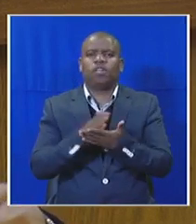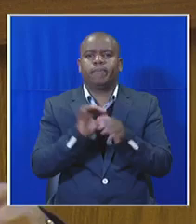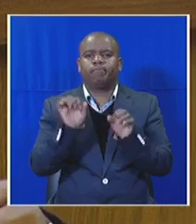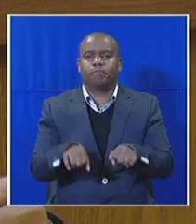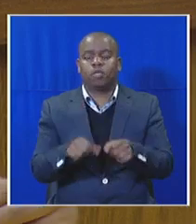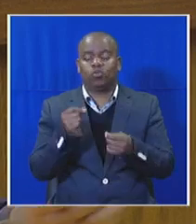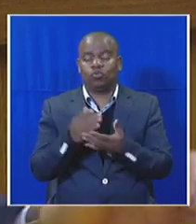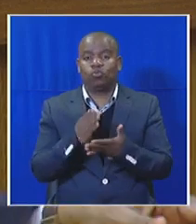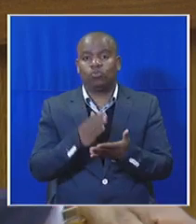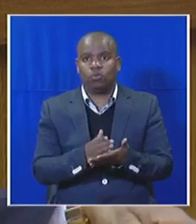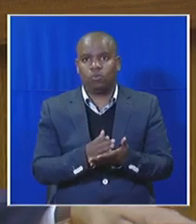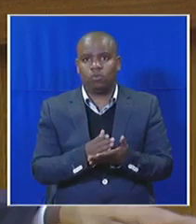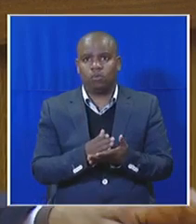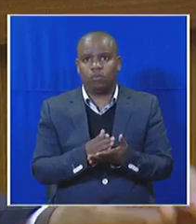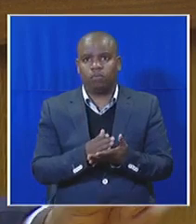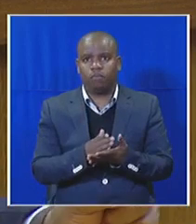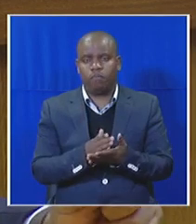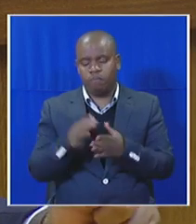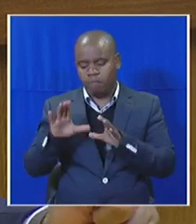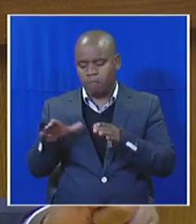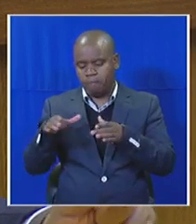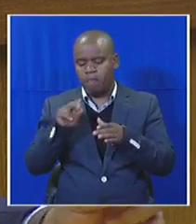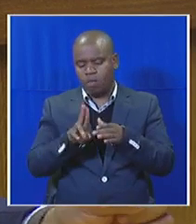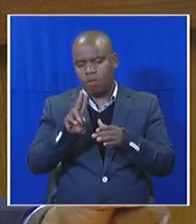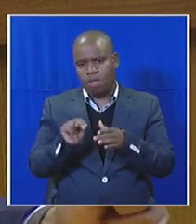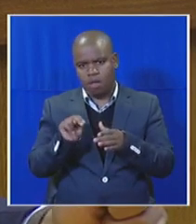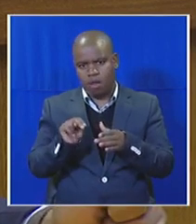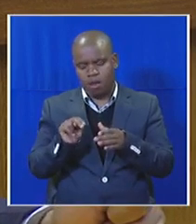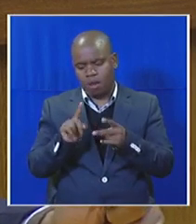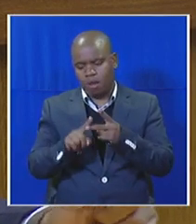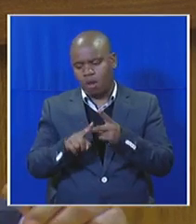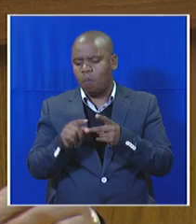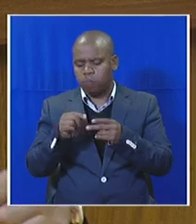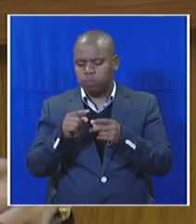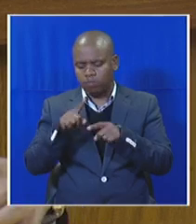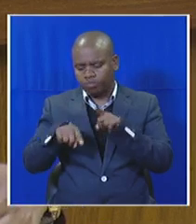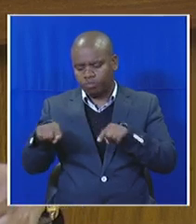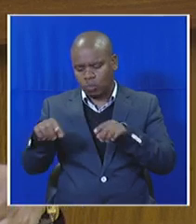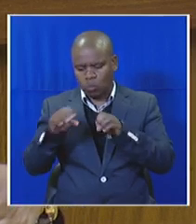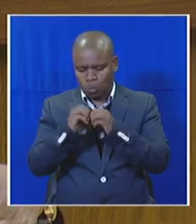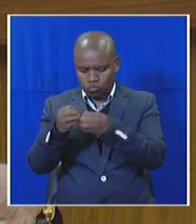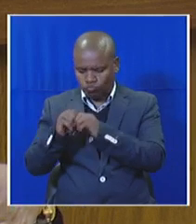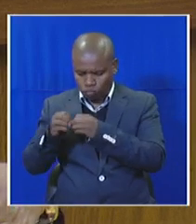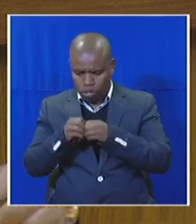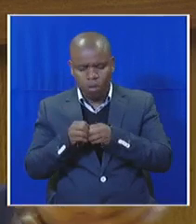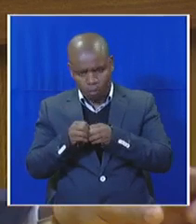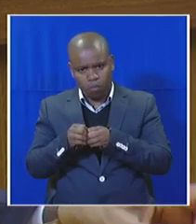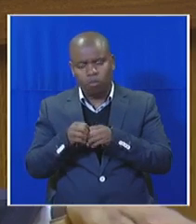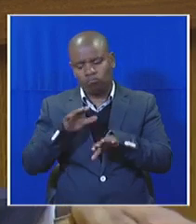transformation of the United Nations and its institution. In